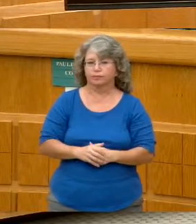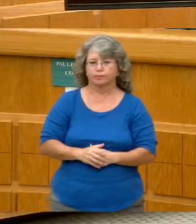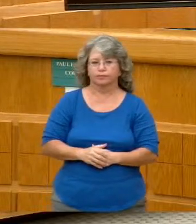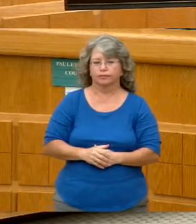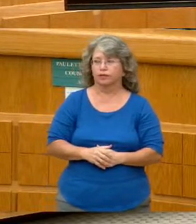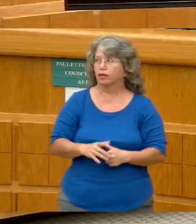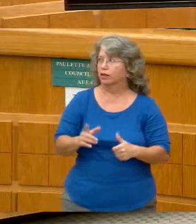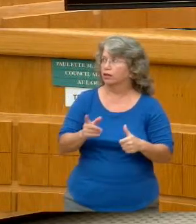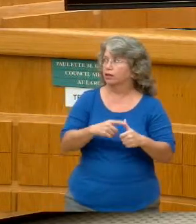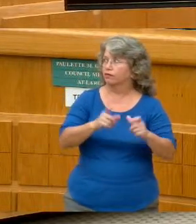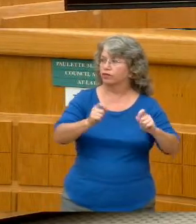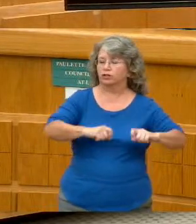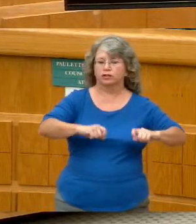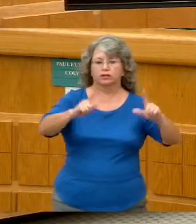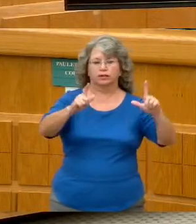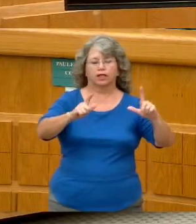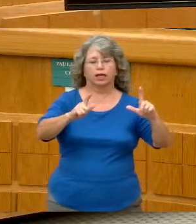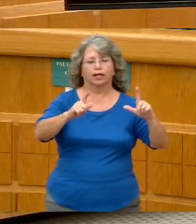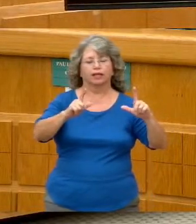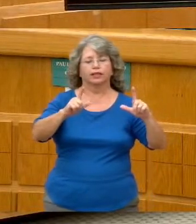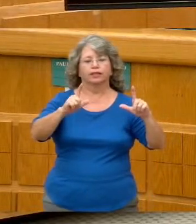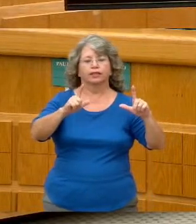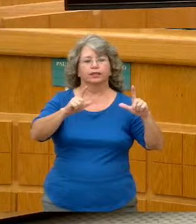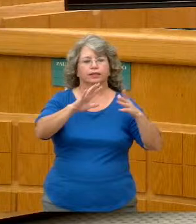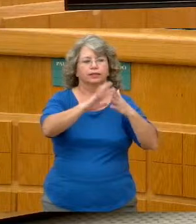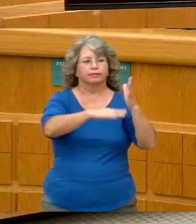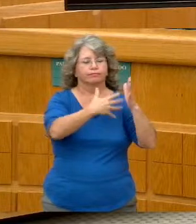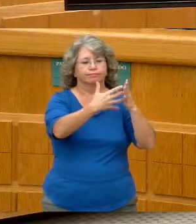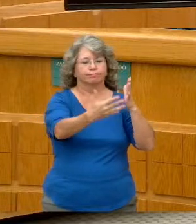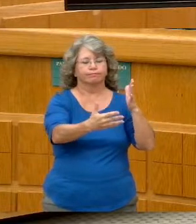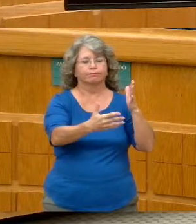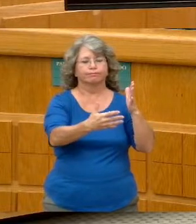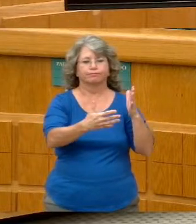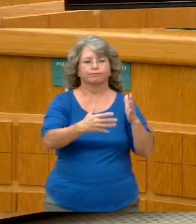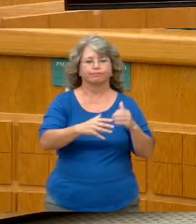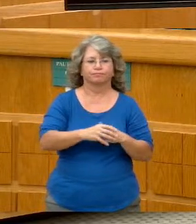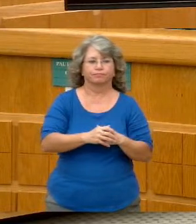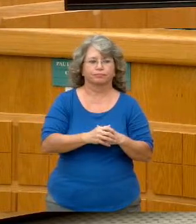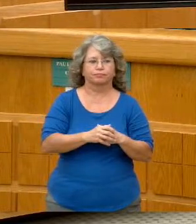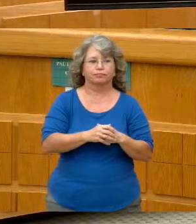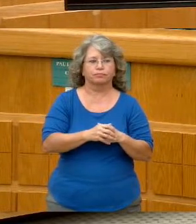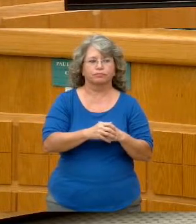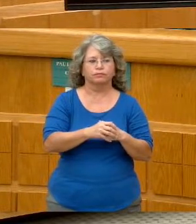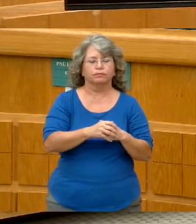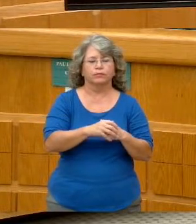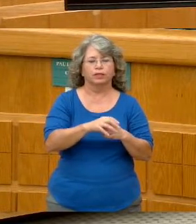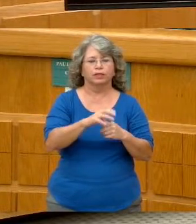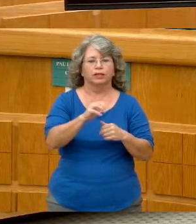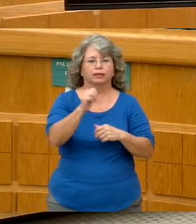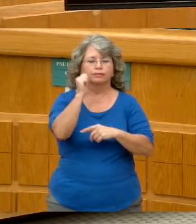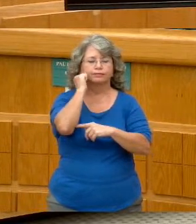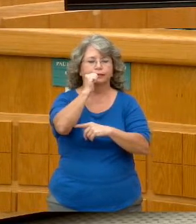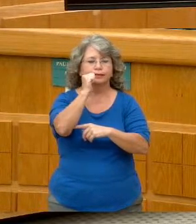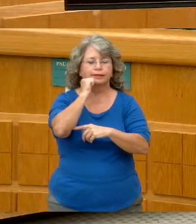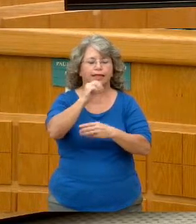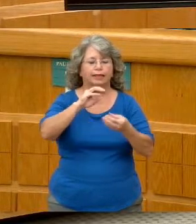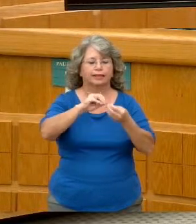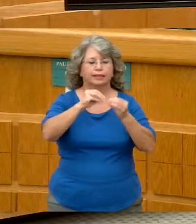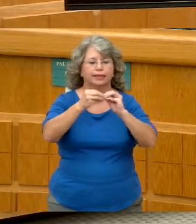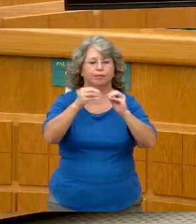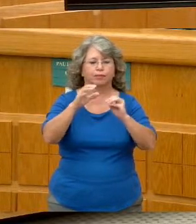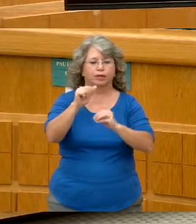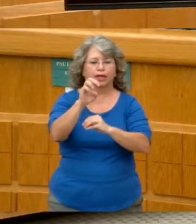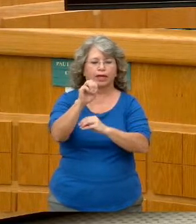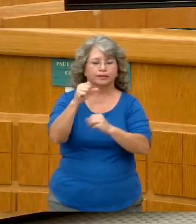So the first slide you're going to see up here is the daily number of cases here in